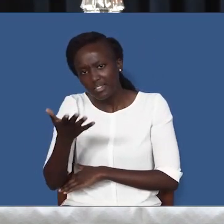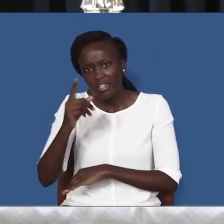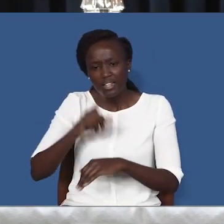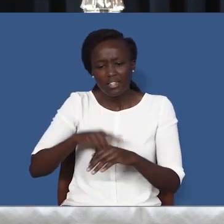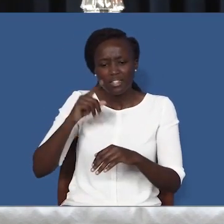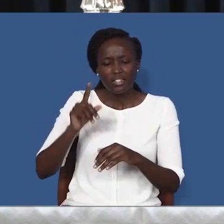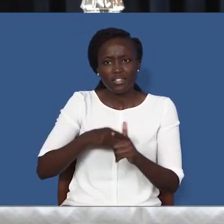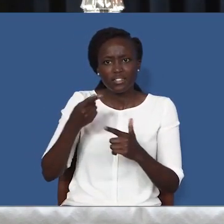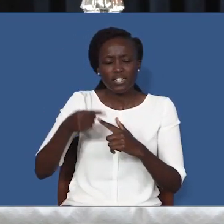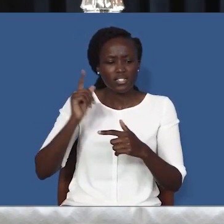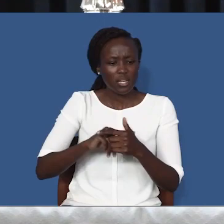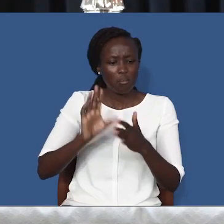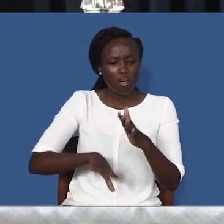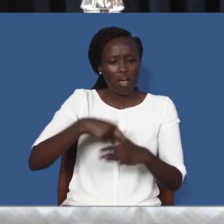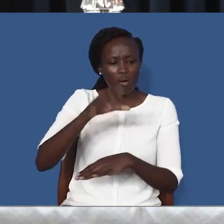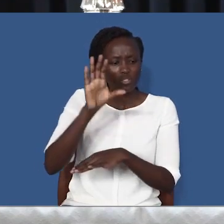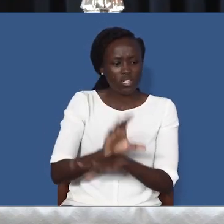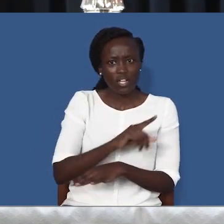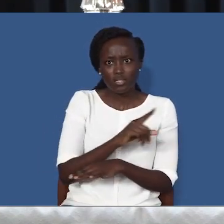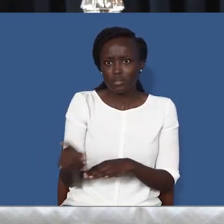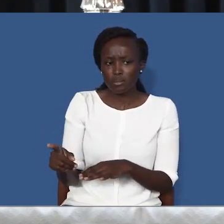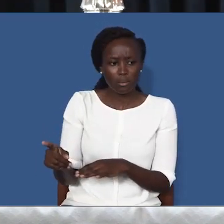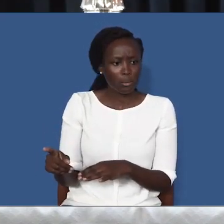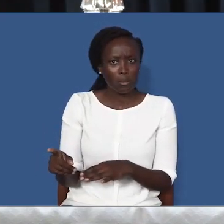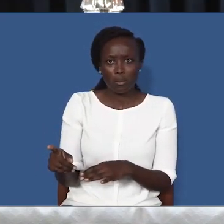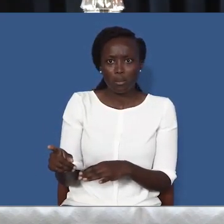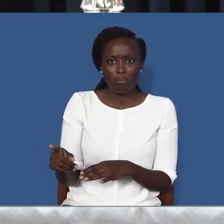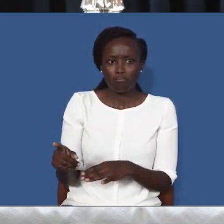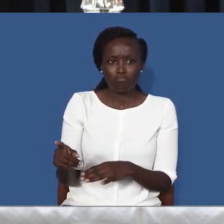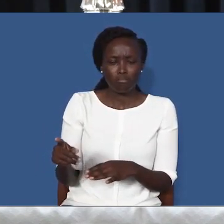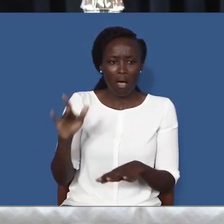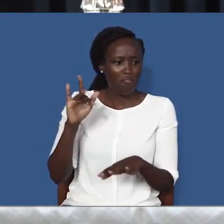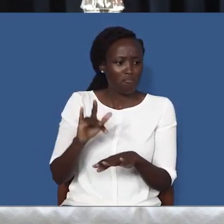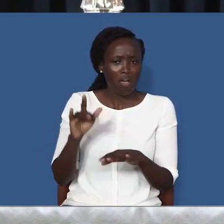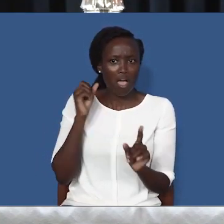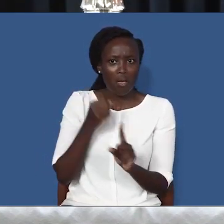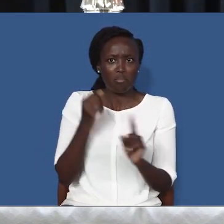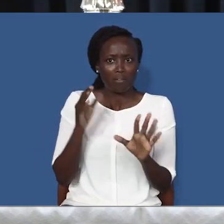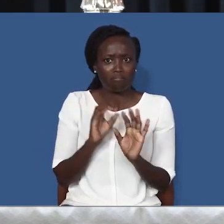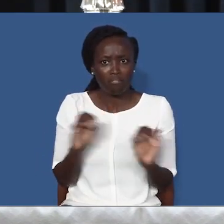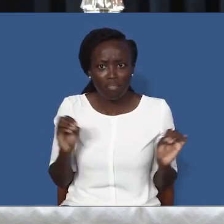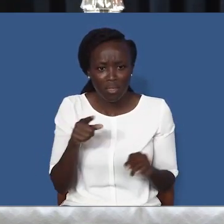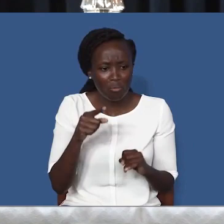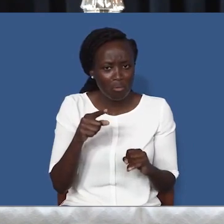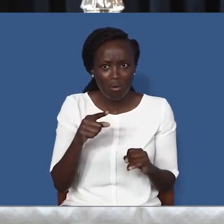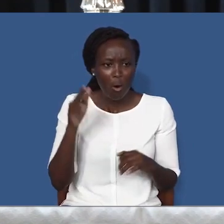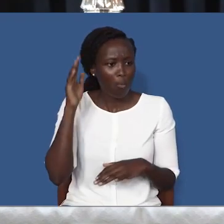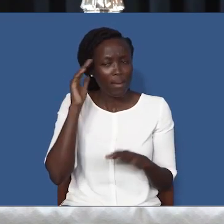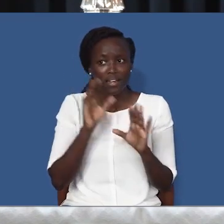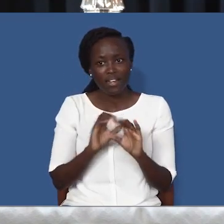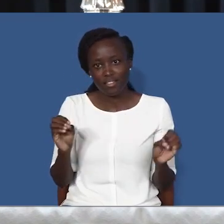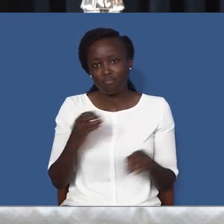of church you are another person, or I must read the Bible every day, but when you get out of your room you are another